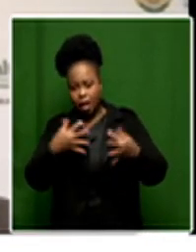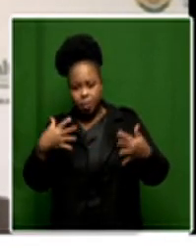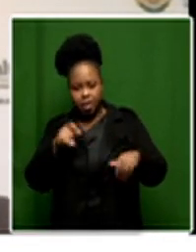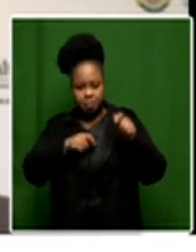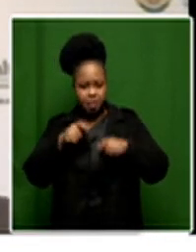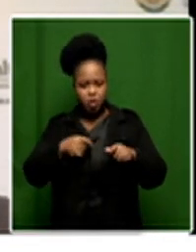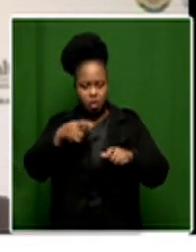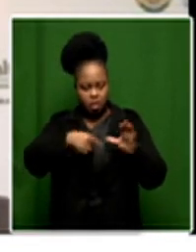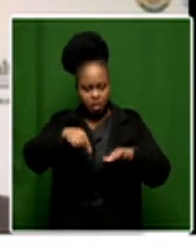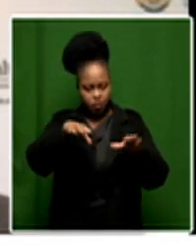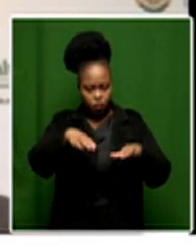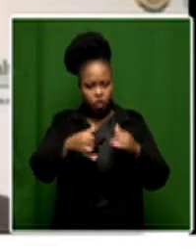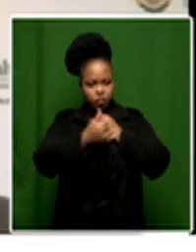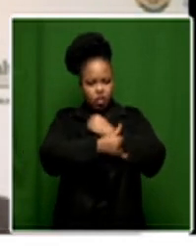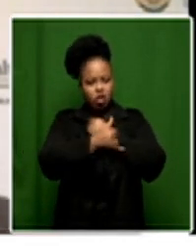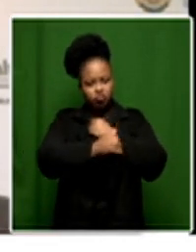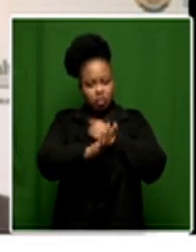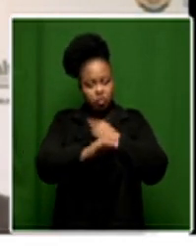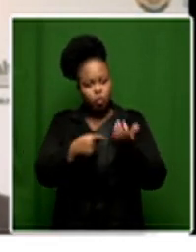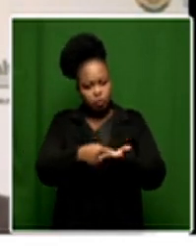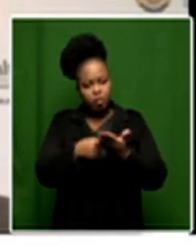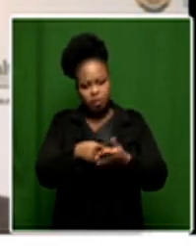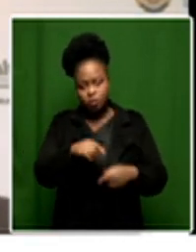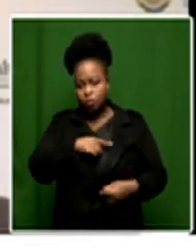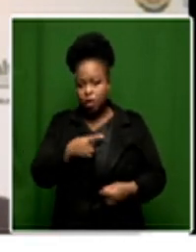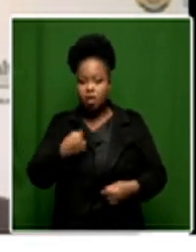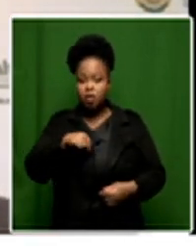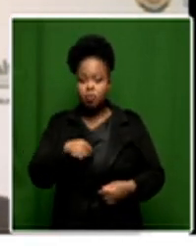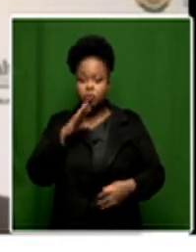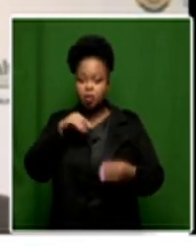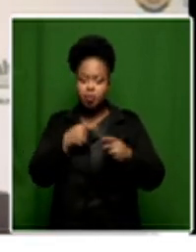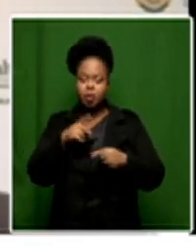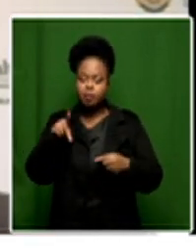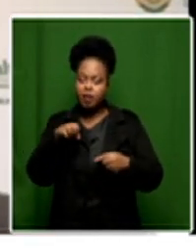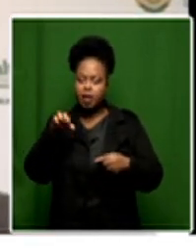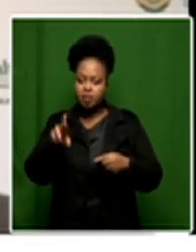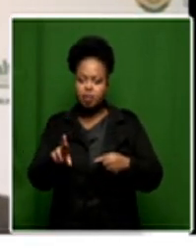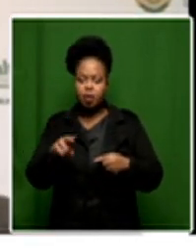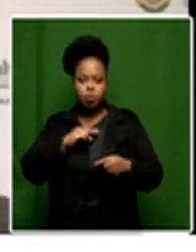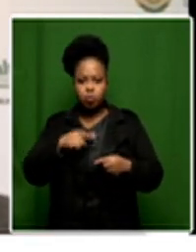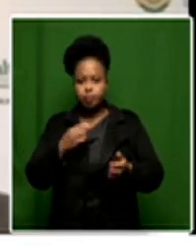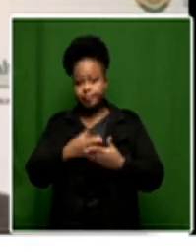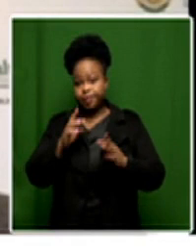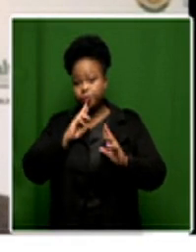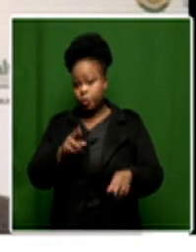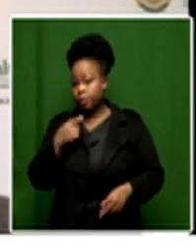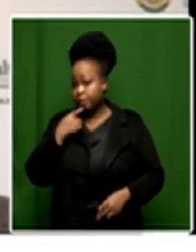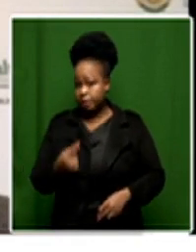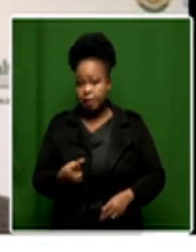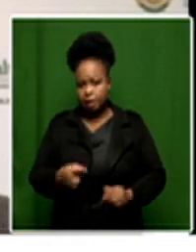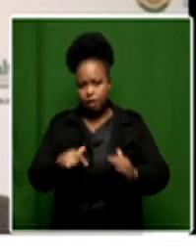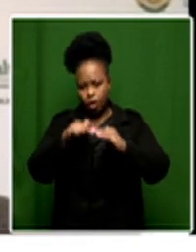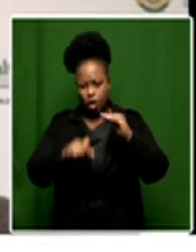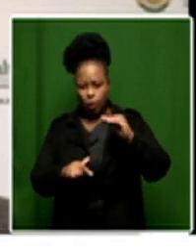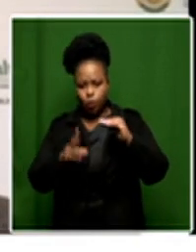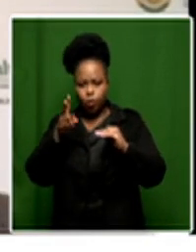those issues, which is why when we talk about Pfizer, there were reports now to say they were going to drop it